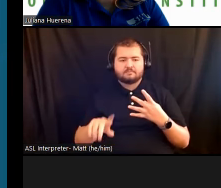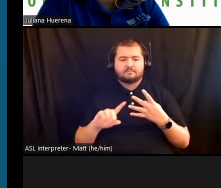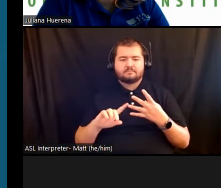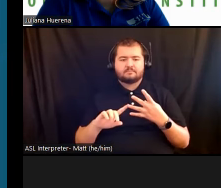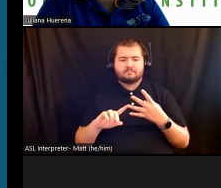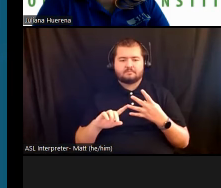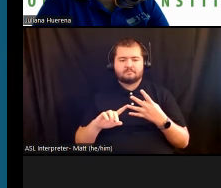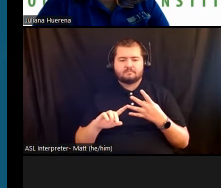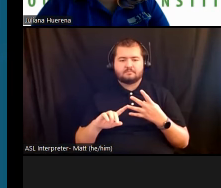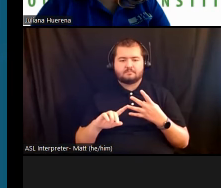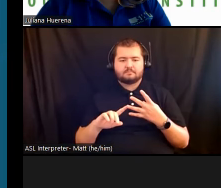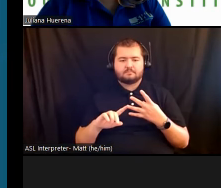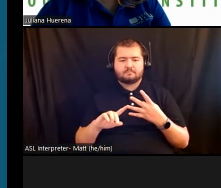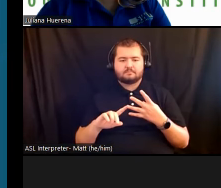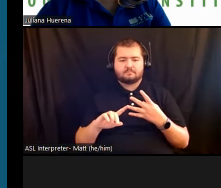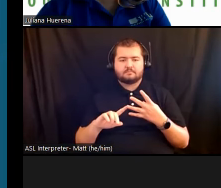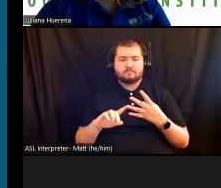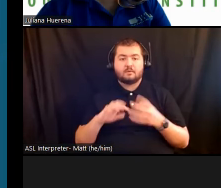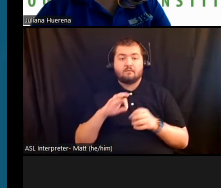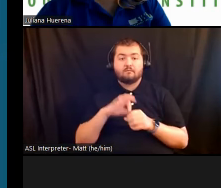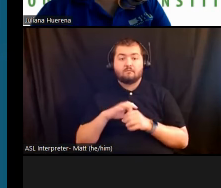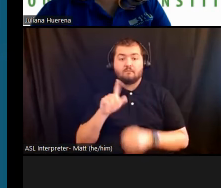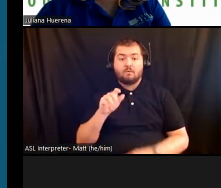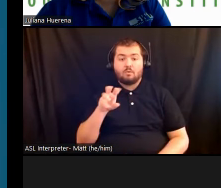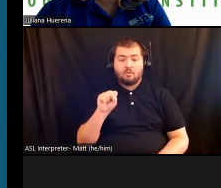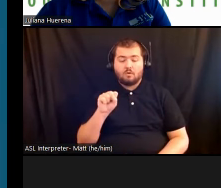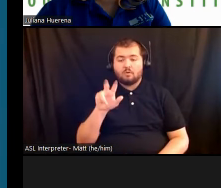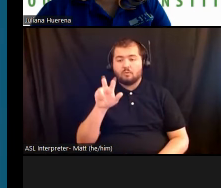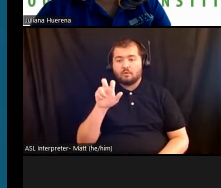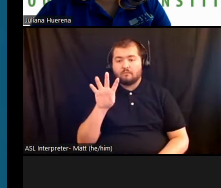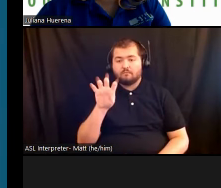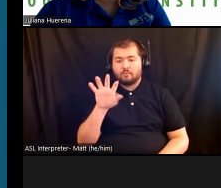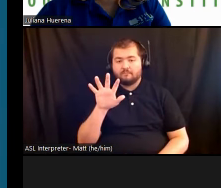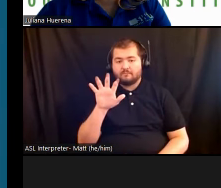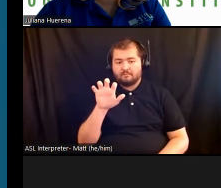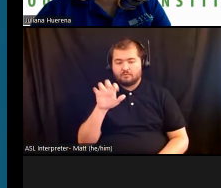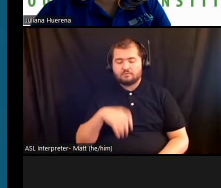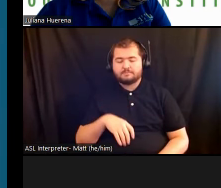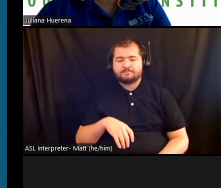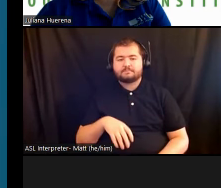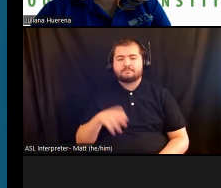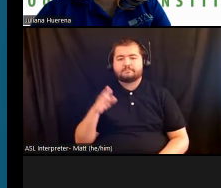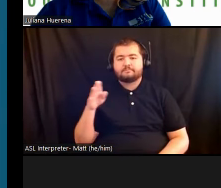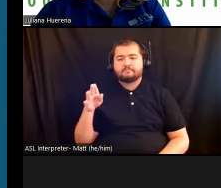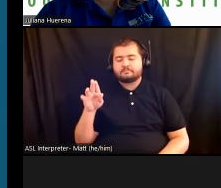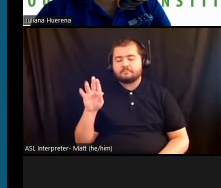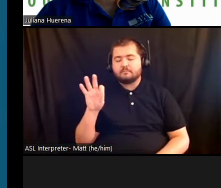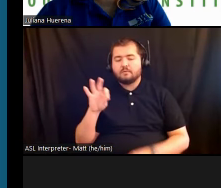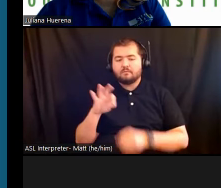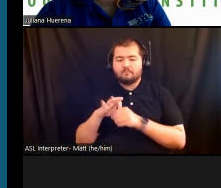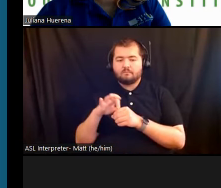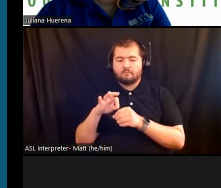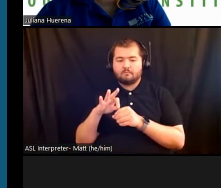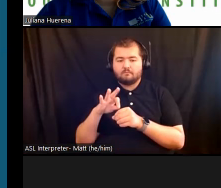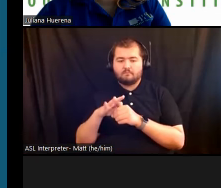left. Vote laws, we have 300, 400, and 500. And we